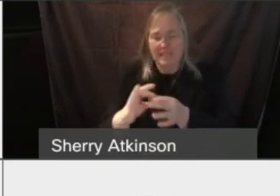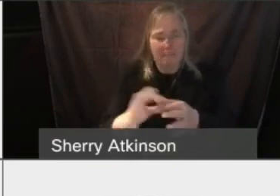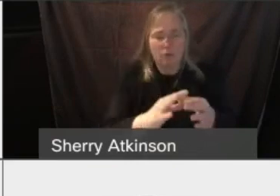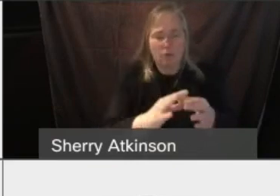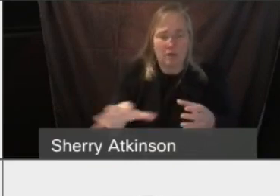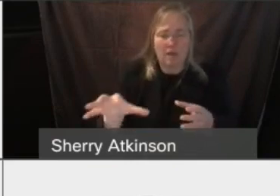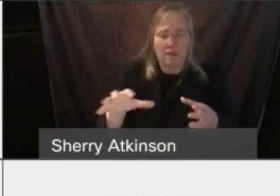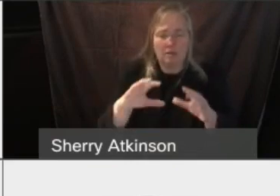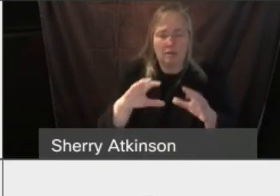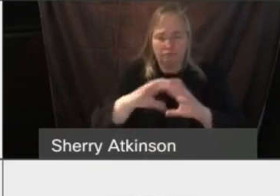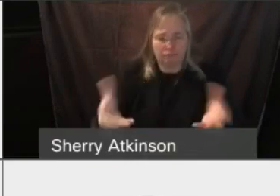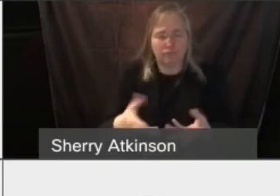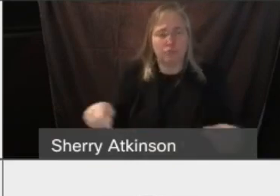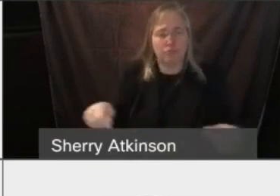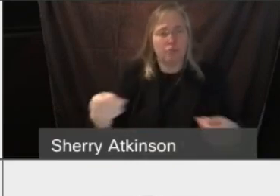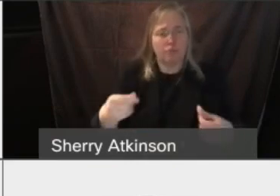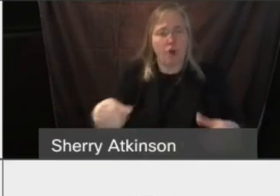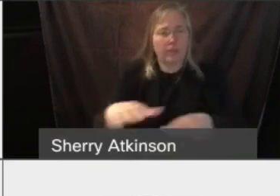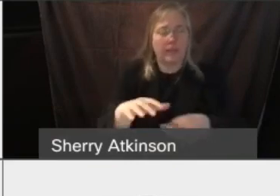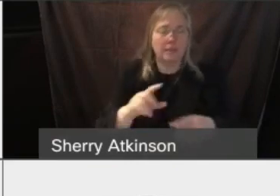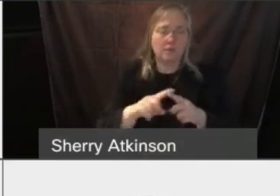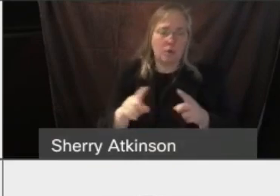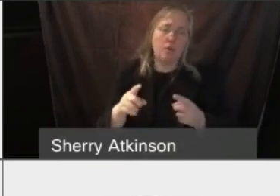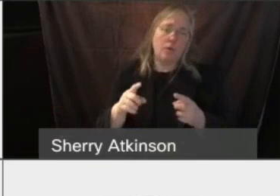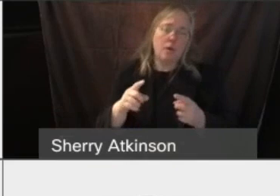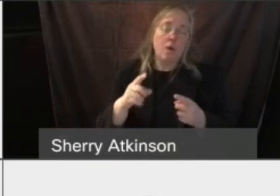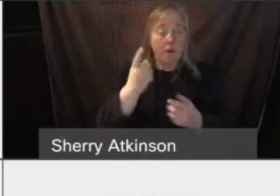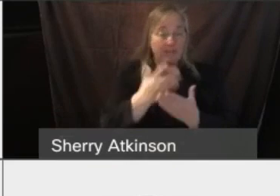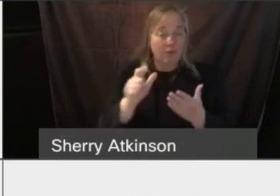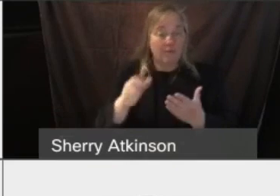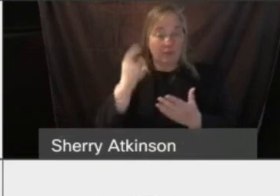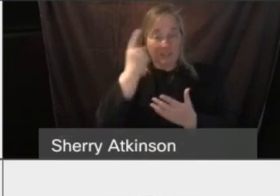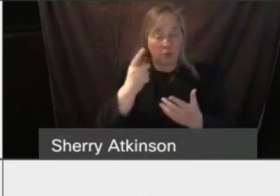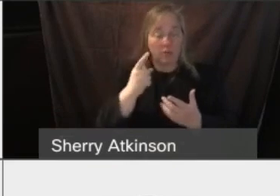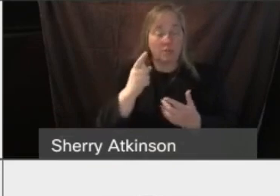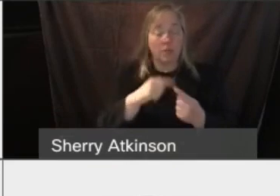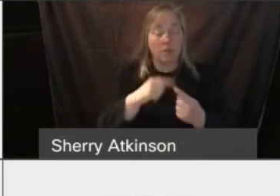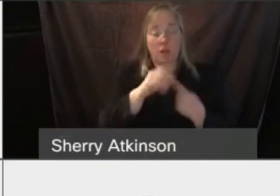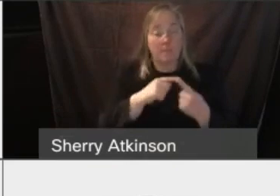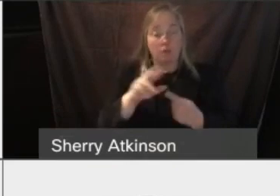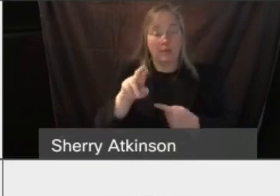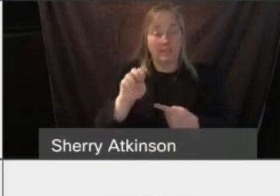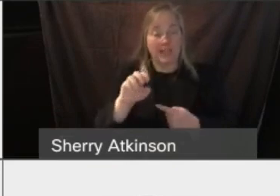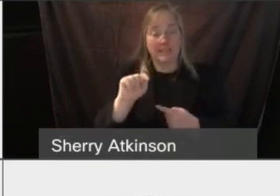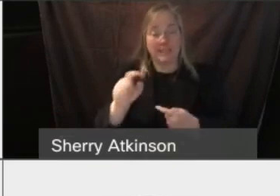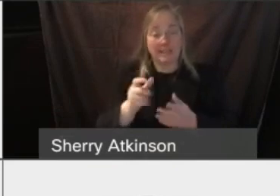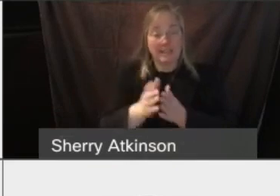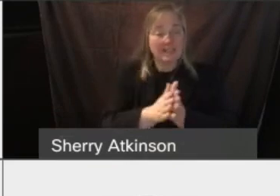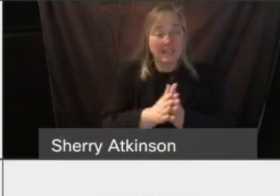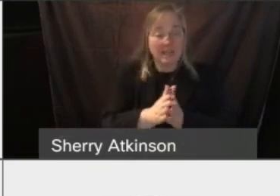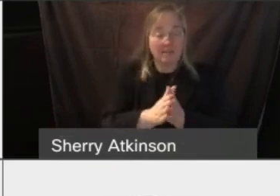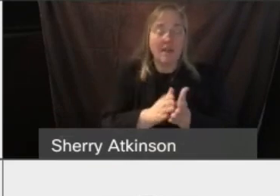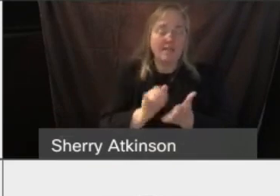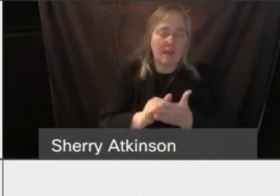One thing I guess just to consider is that when you're talking about real estate tax incentives, that it makes a difference if